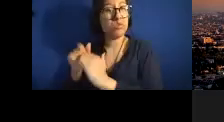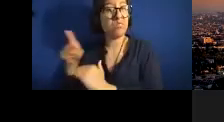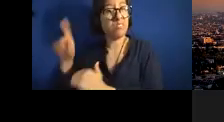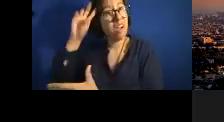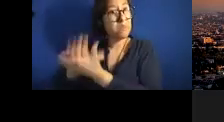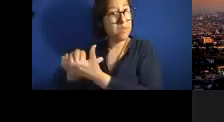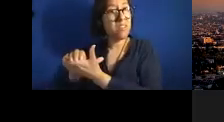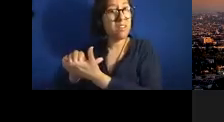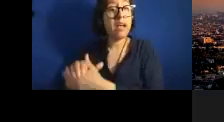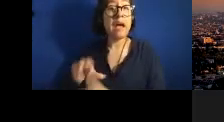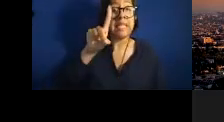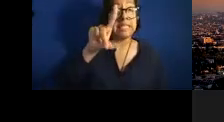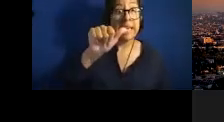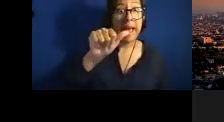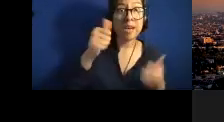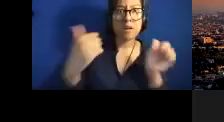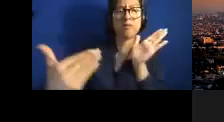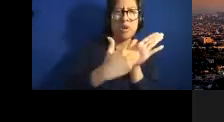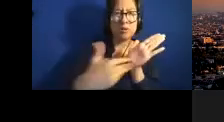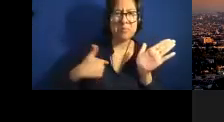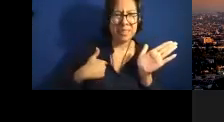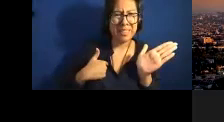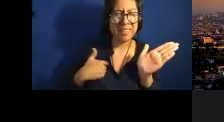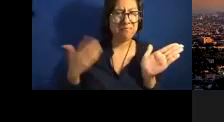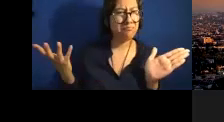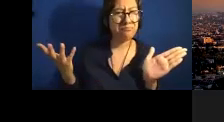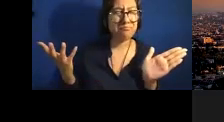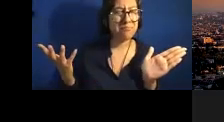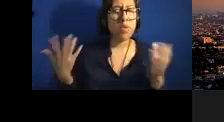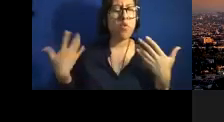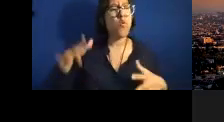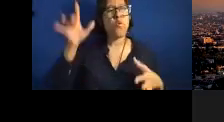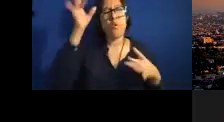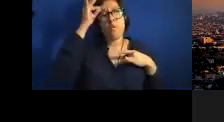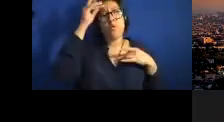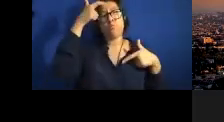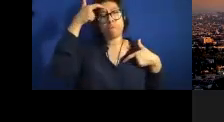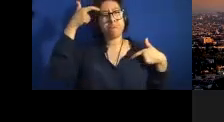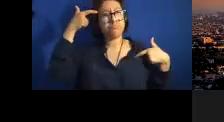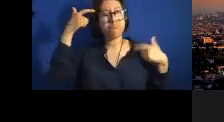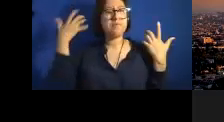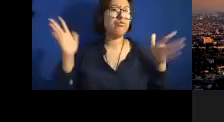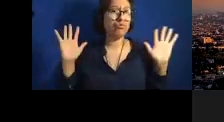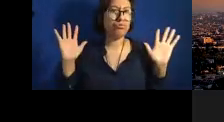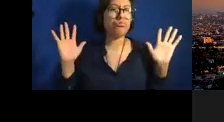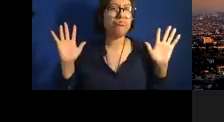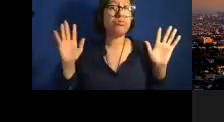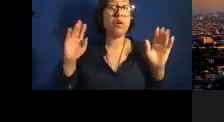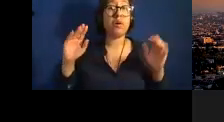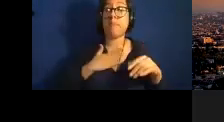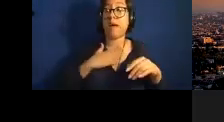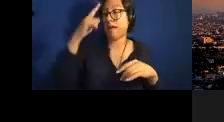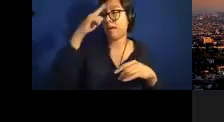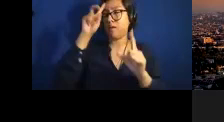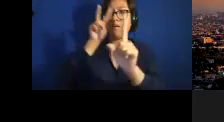then the DA tried to press charges against me. that stuck with me, and it was something that ended up shaping my worldview. So tonight our